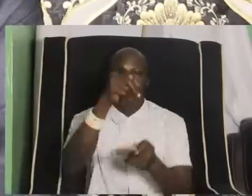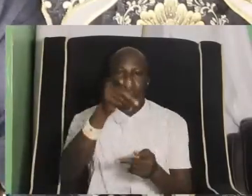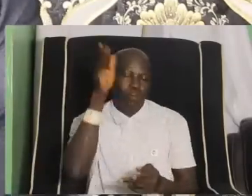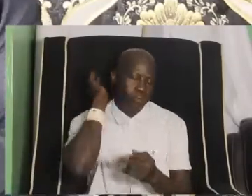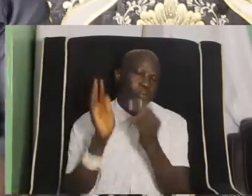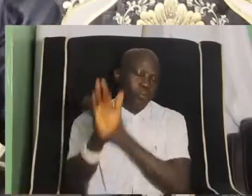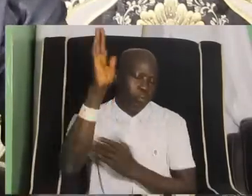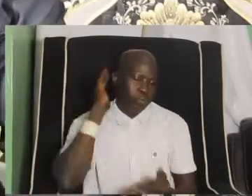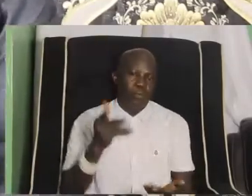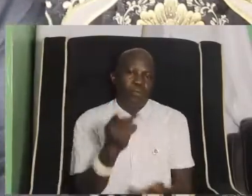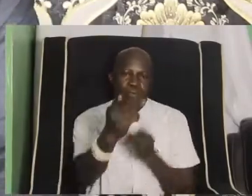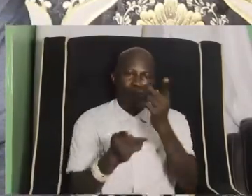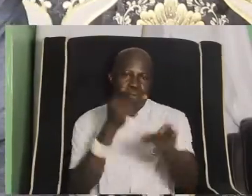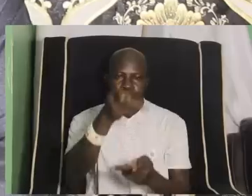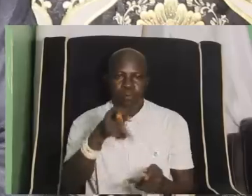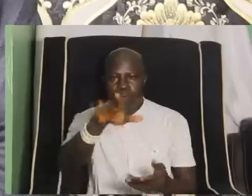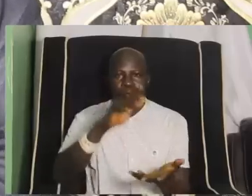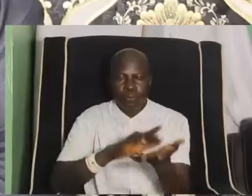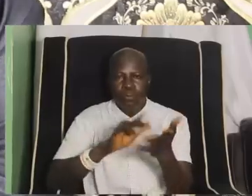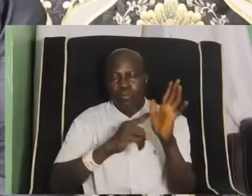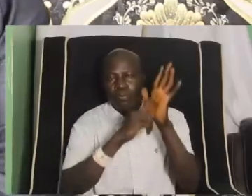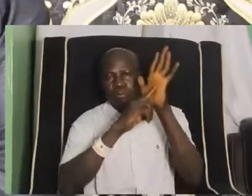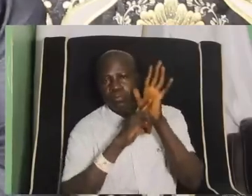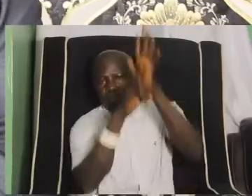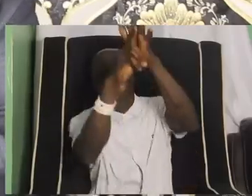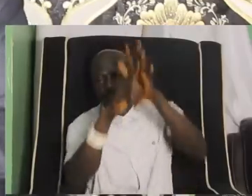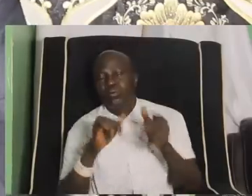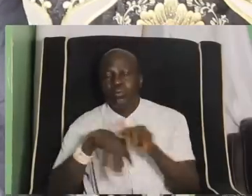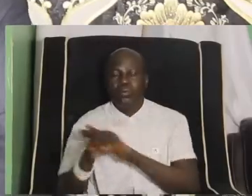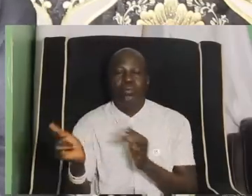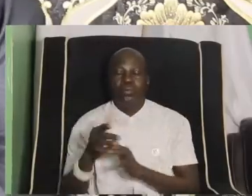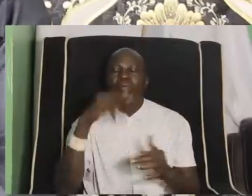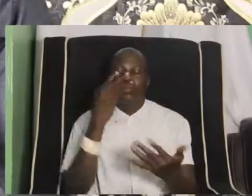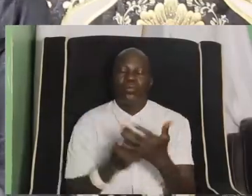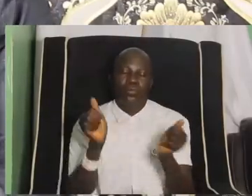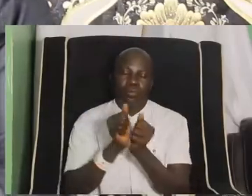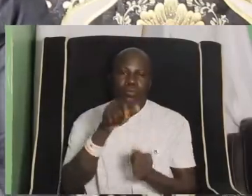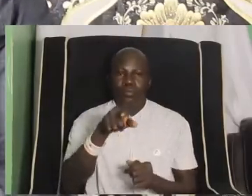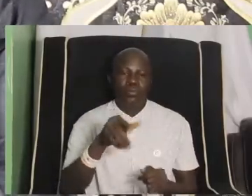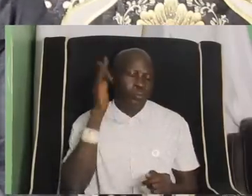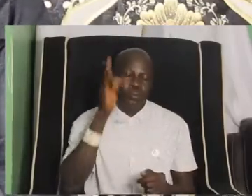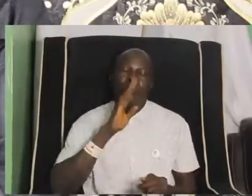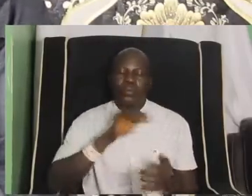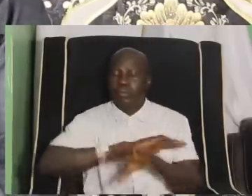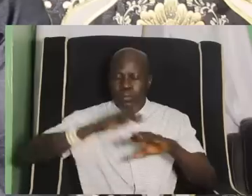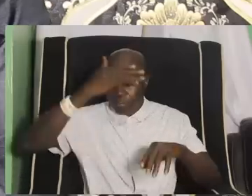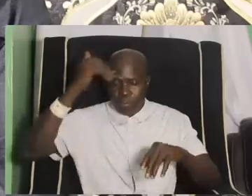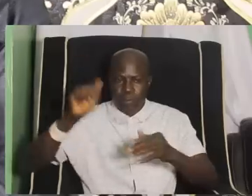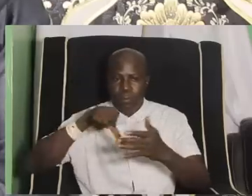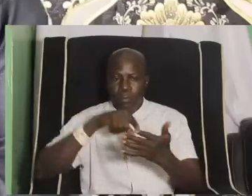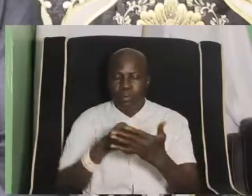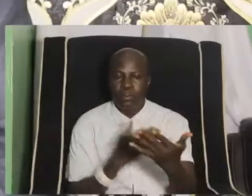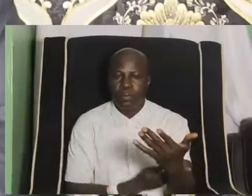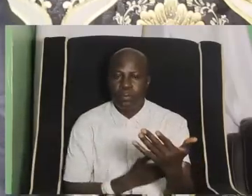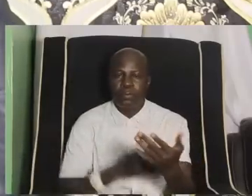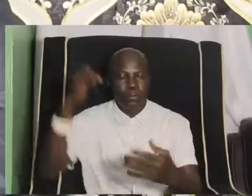olorun be o amen ogo ya jade amen be ni yori amen e mo gbagbe o don't forget na aro e lagbara